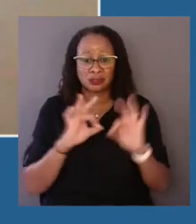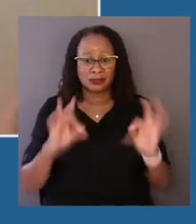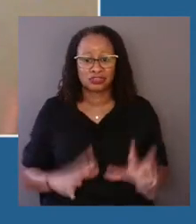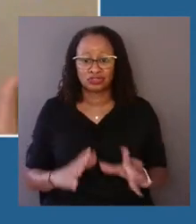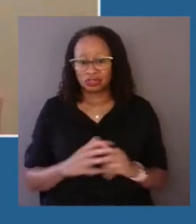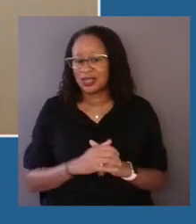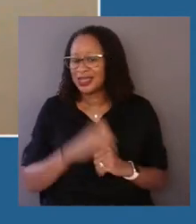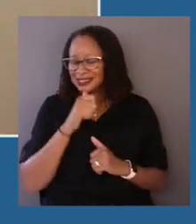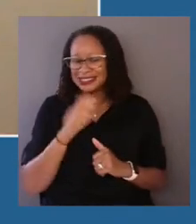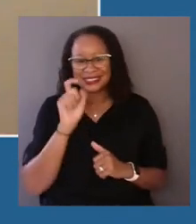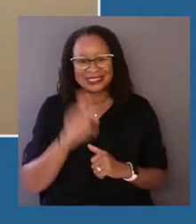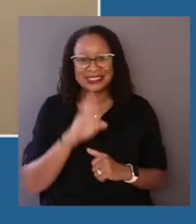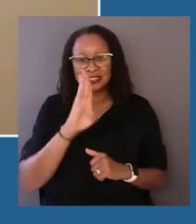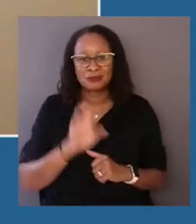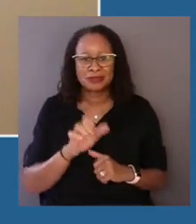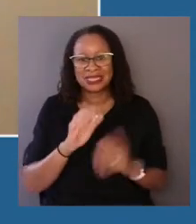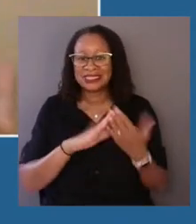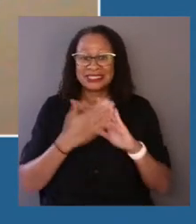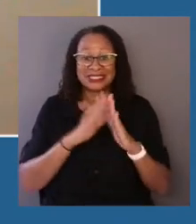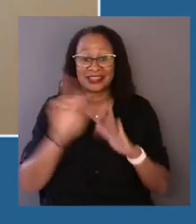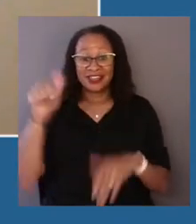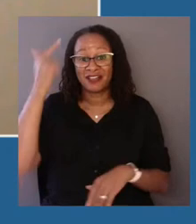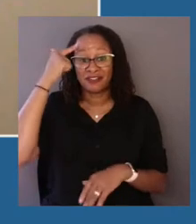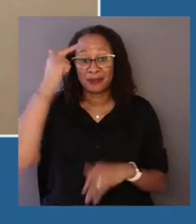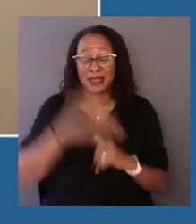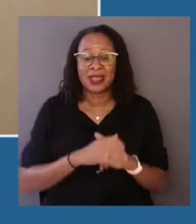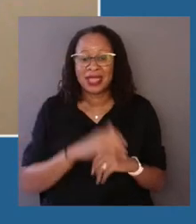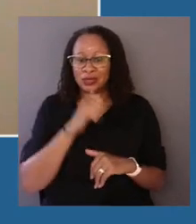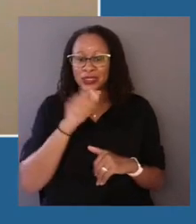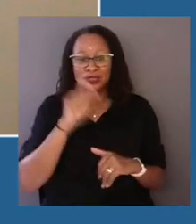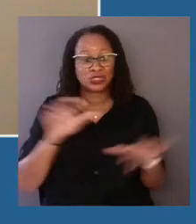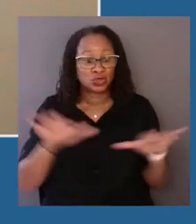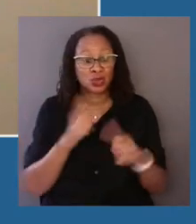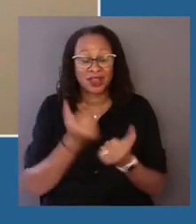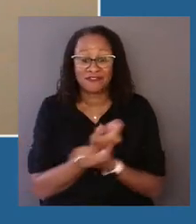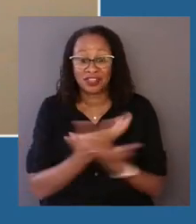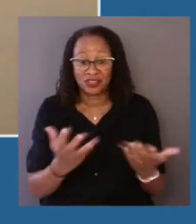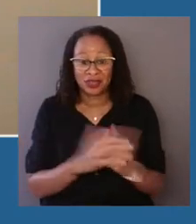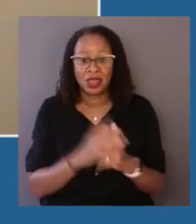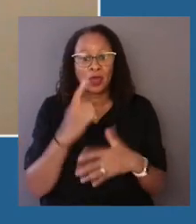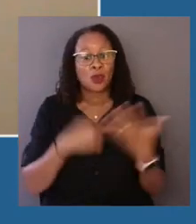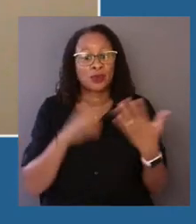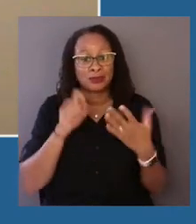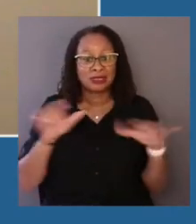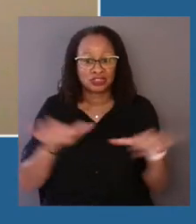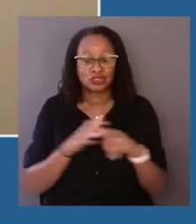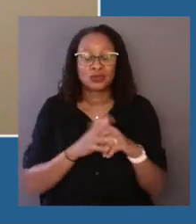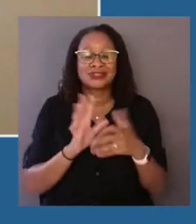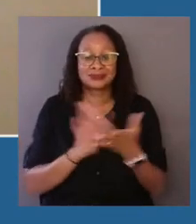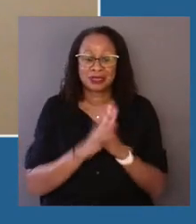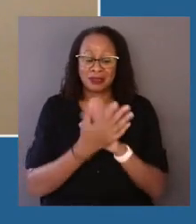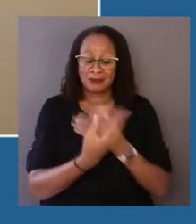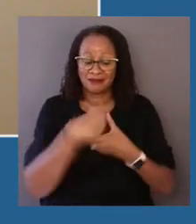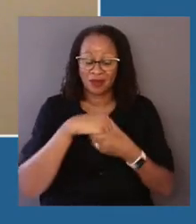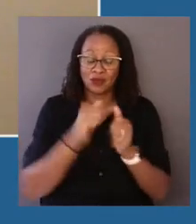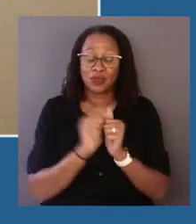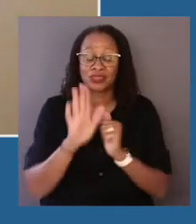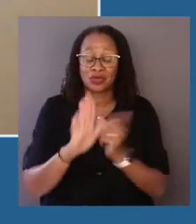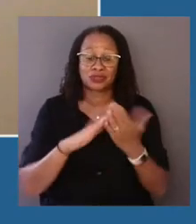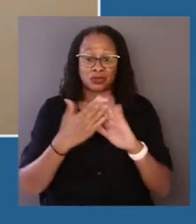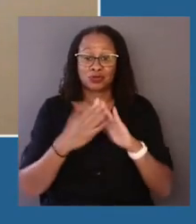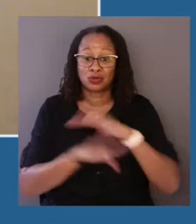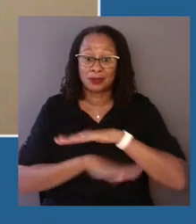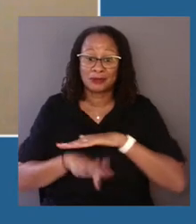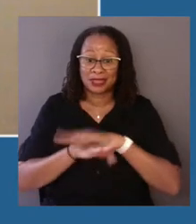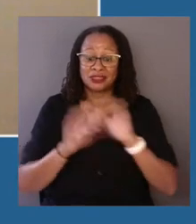have to be city government. We don't have to do everything. What we do have to do is engage with those community-based organizations,